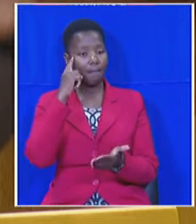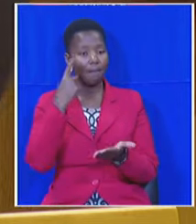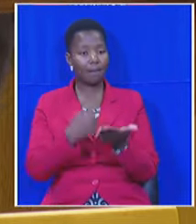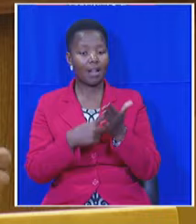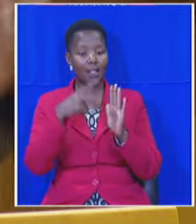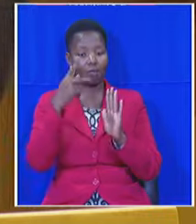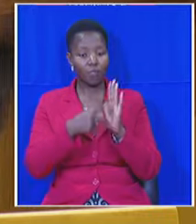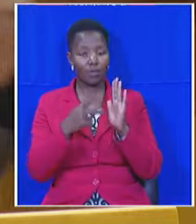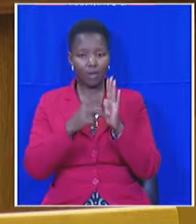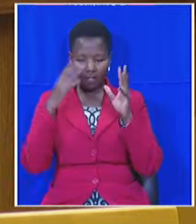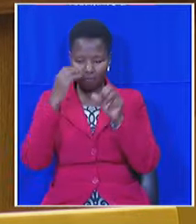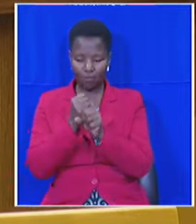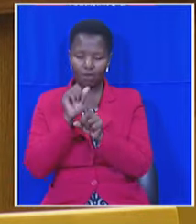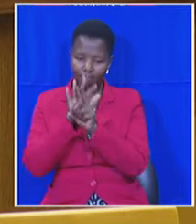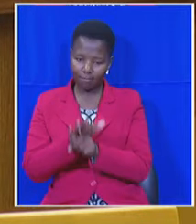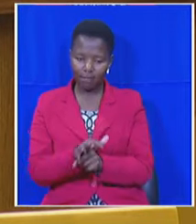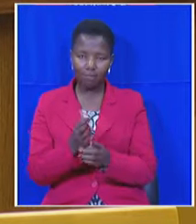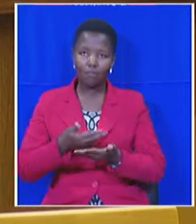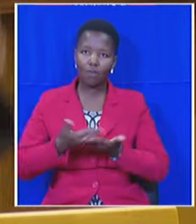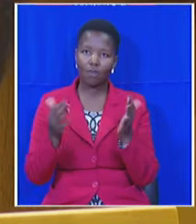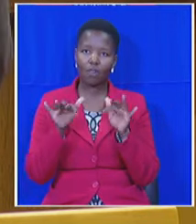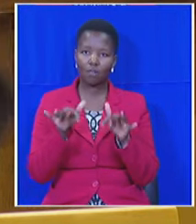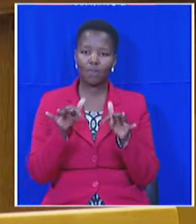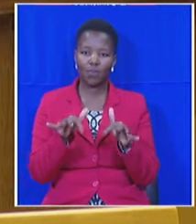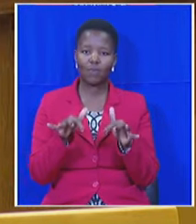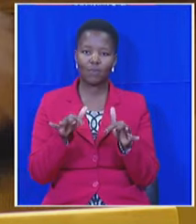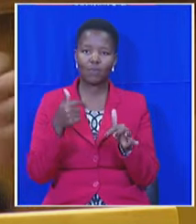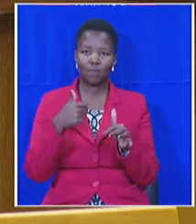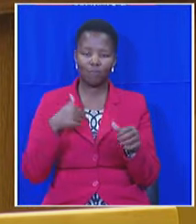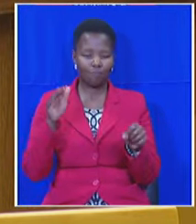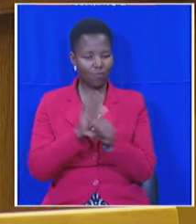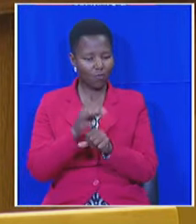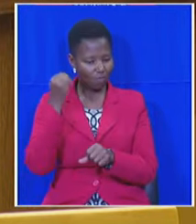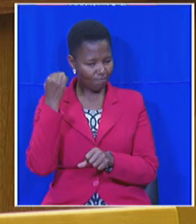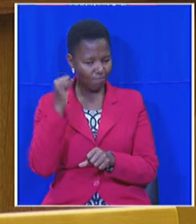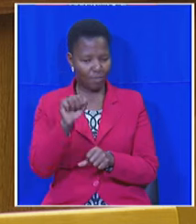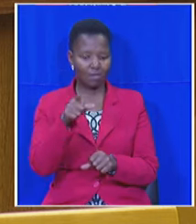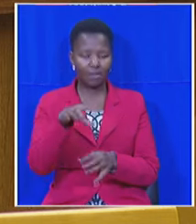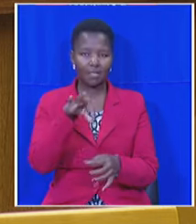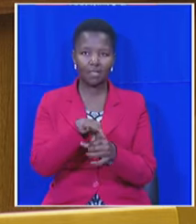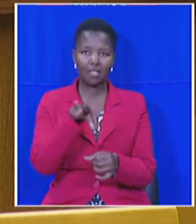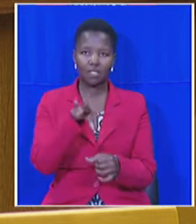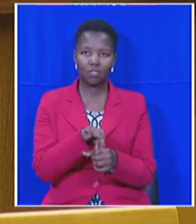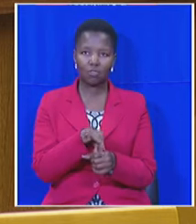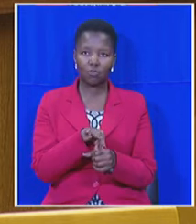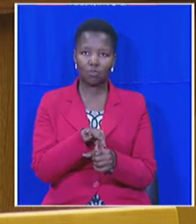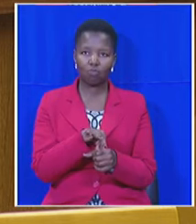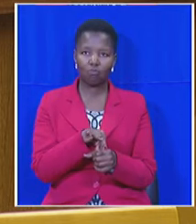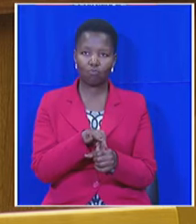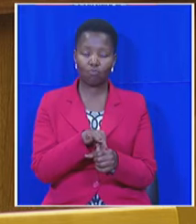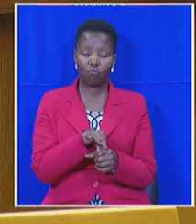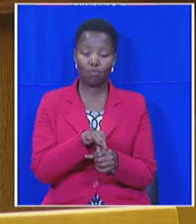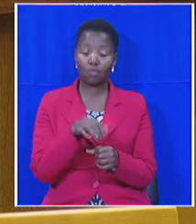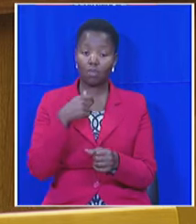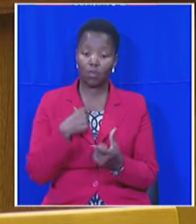based on oppression of anybody else. Let us reject them totally in this election. And unless we do